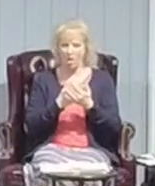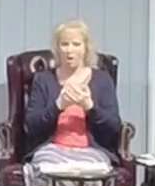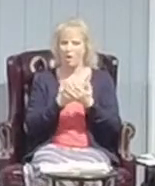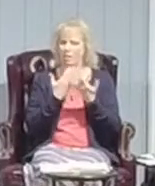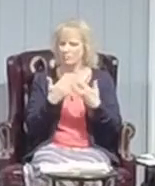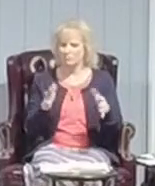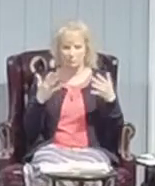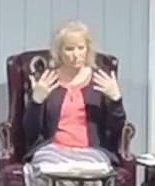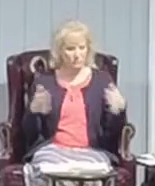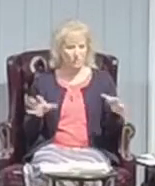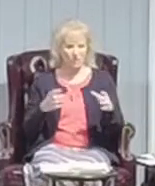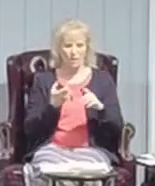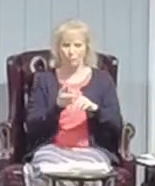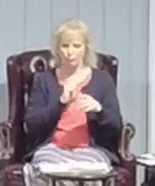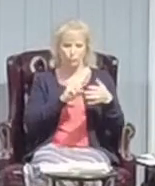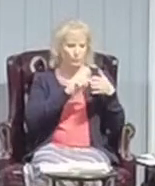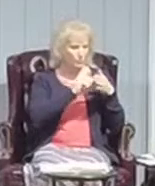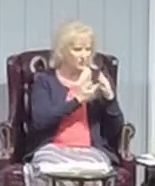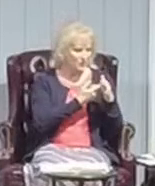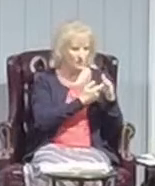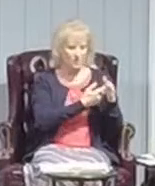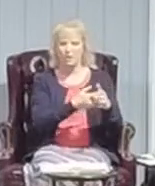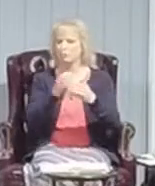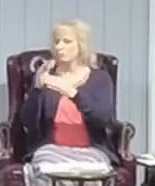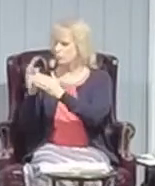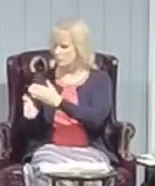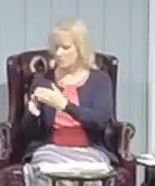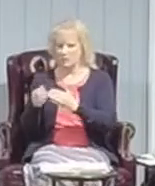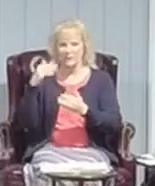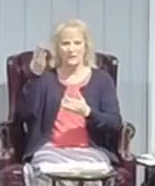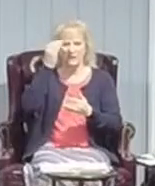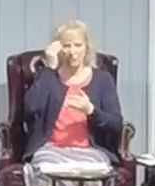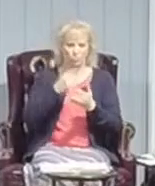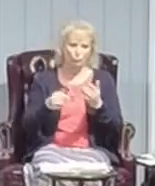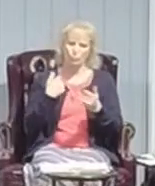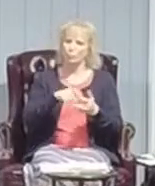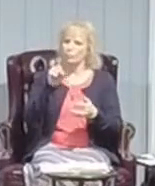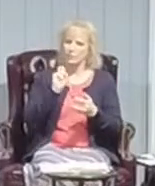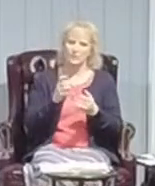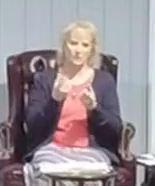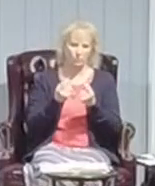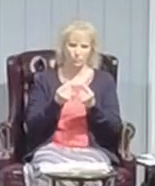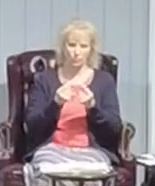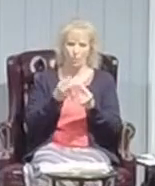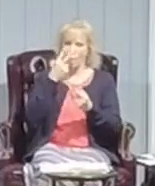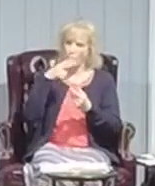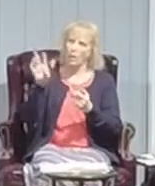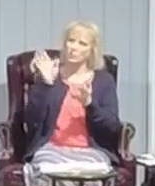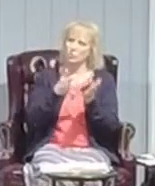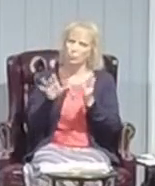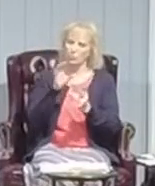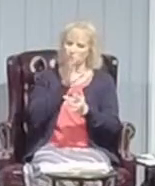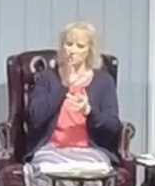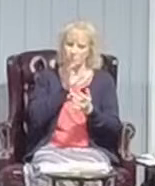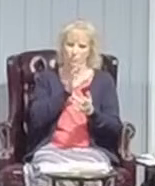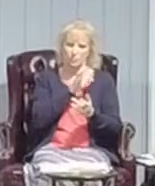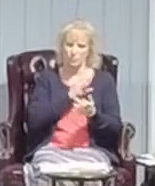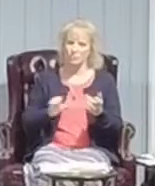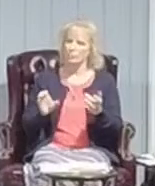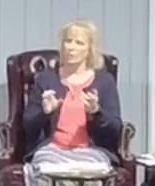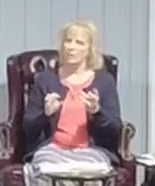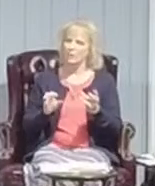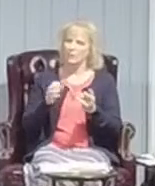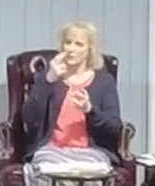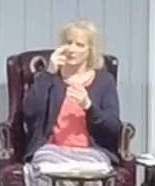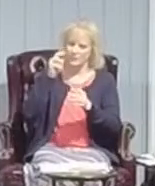end and everything in between. He knows what we need to do. You need to watch the Lord Jesus Christ. Keep your eyes on